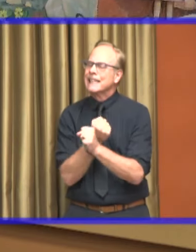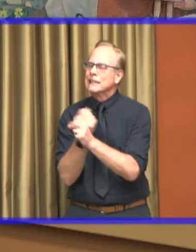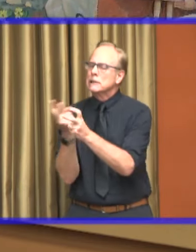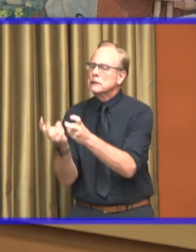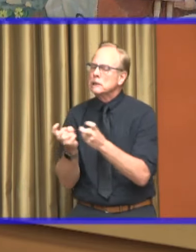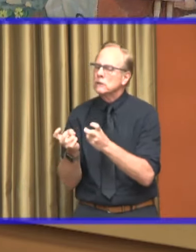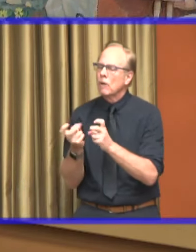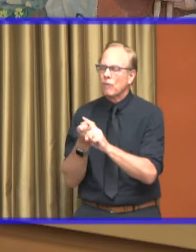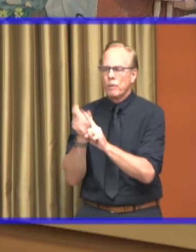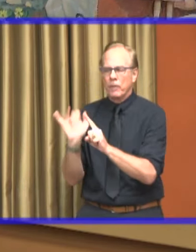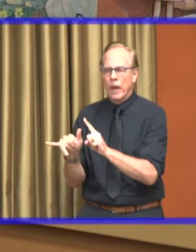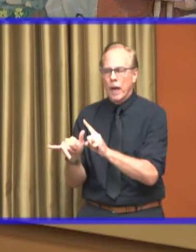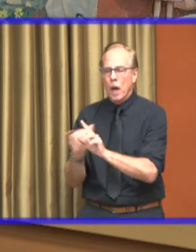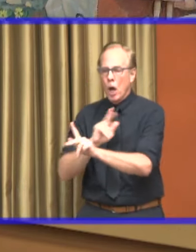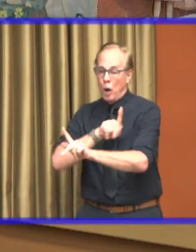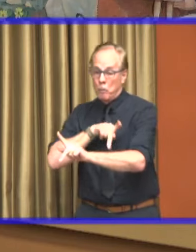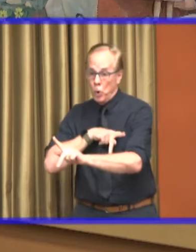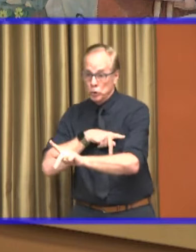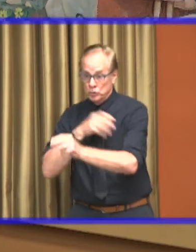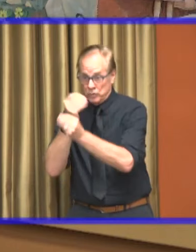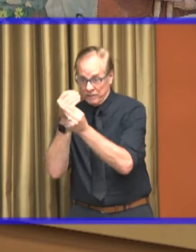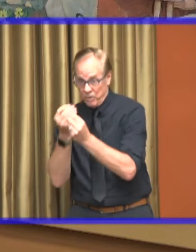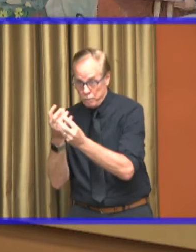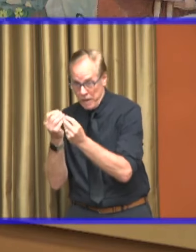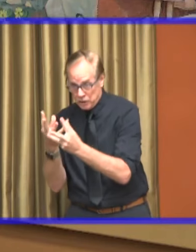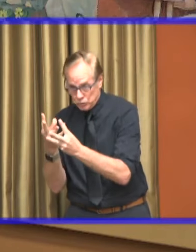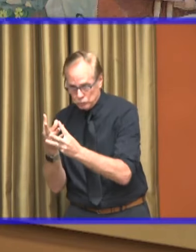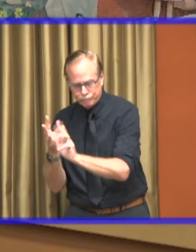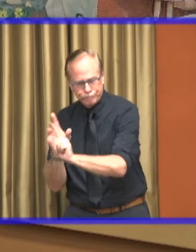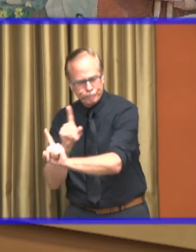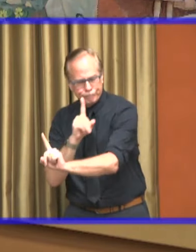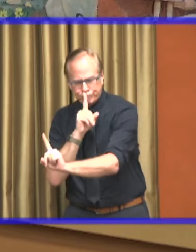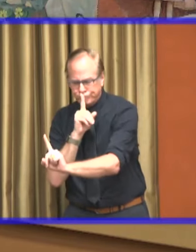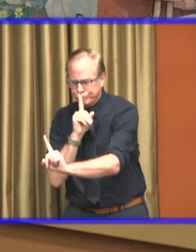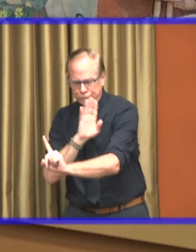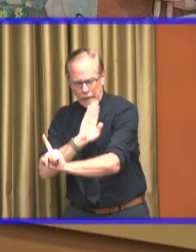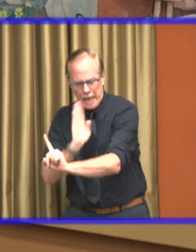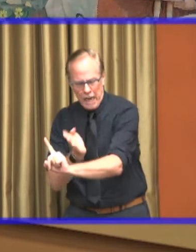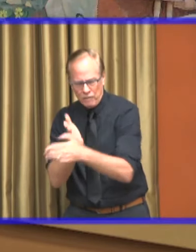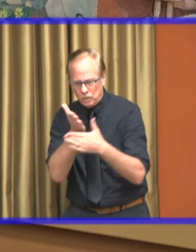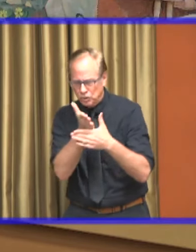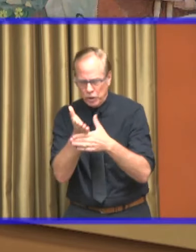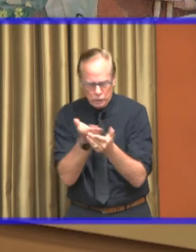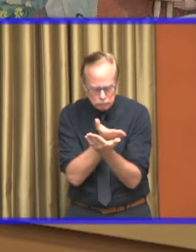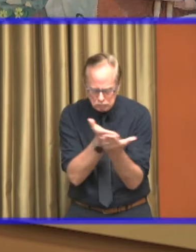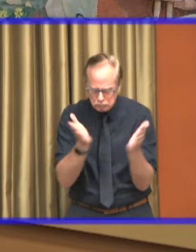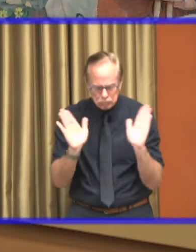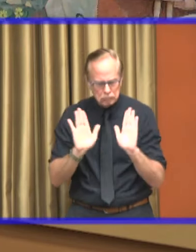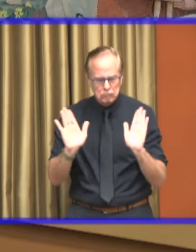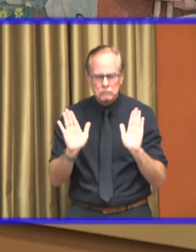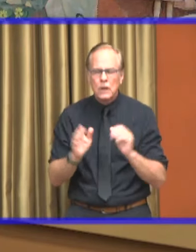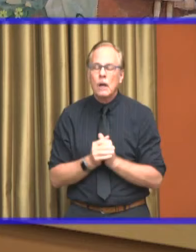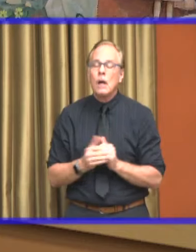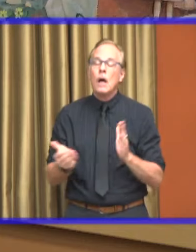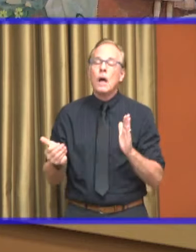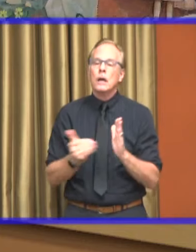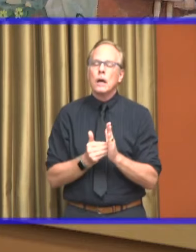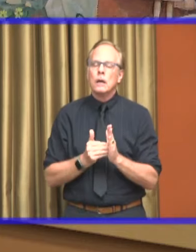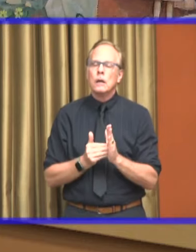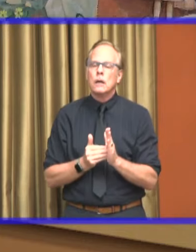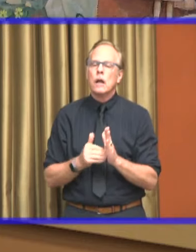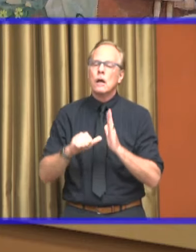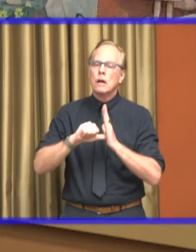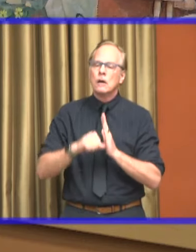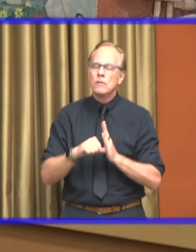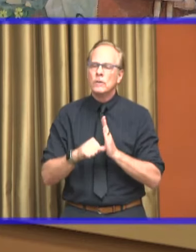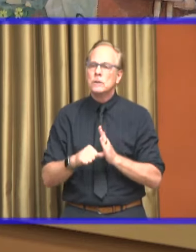data is made public for 72 years after a decennial census. And once again, I'd just like to reiterate